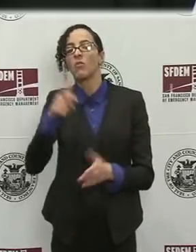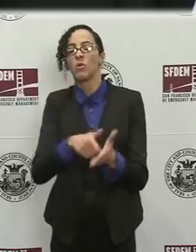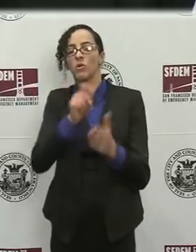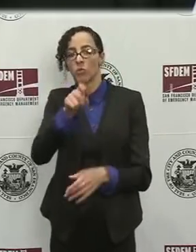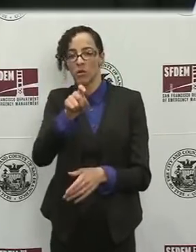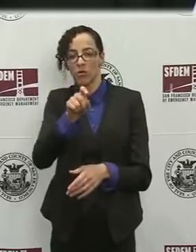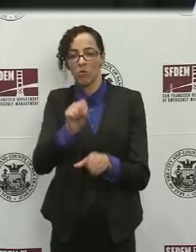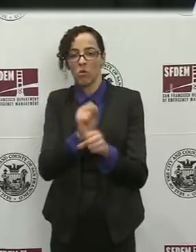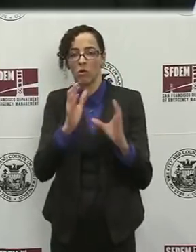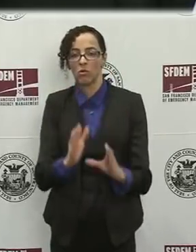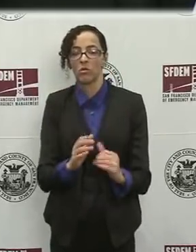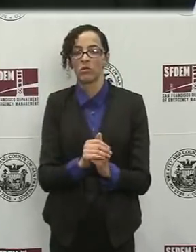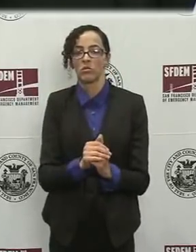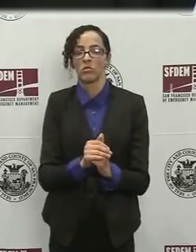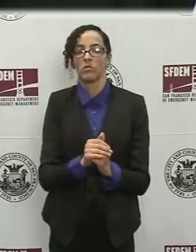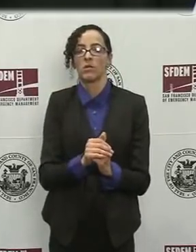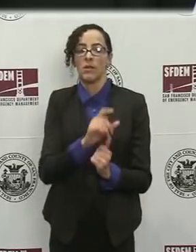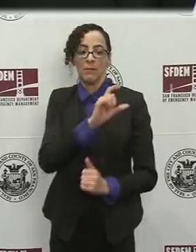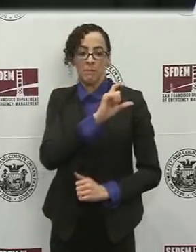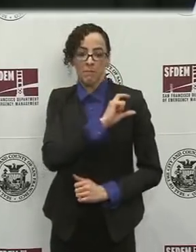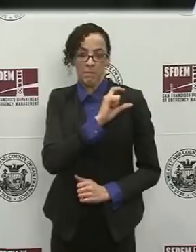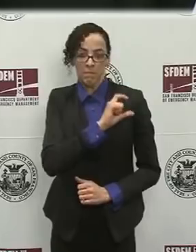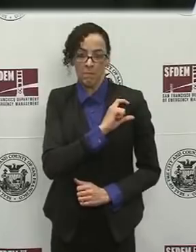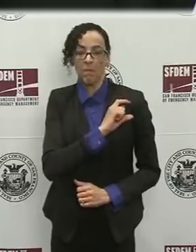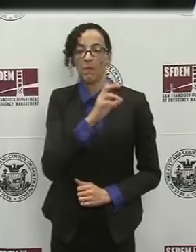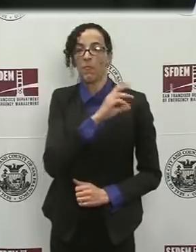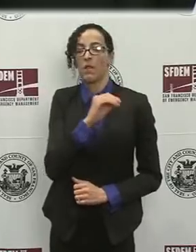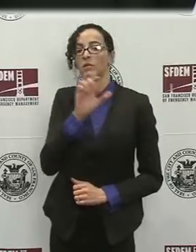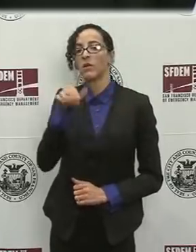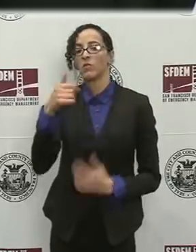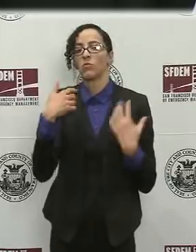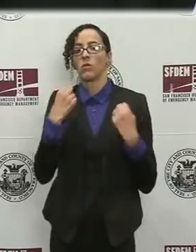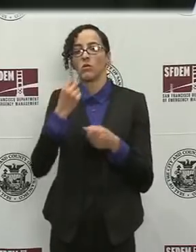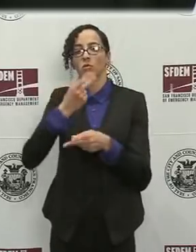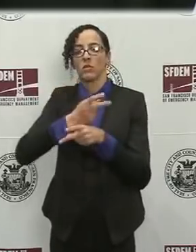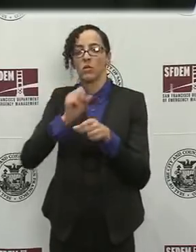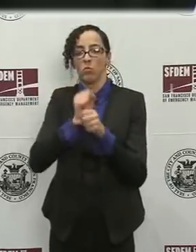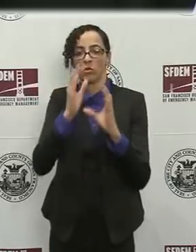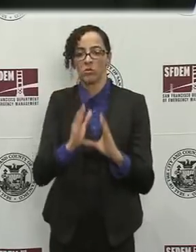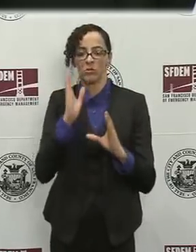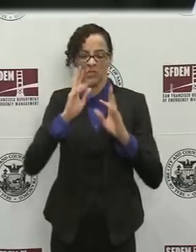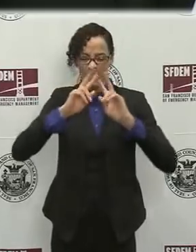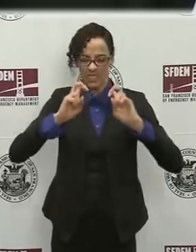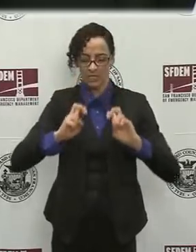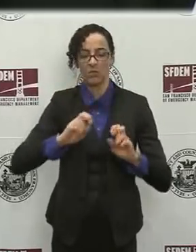enforcement, to see what the numbers need to be.